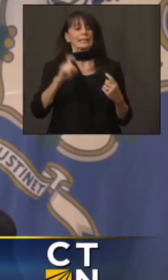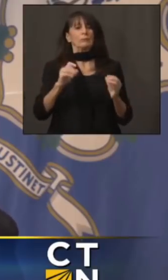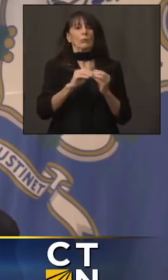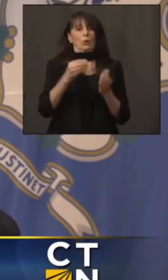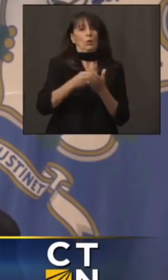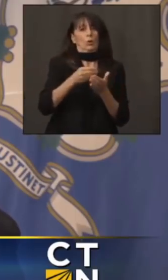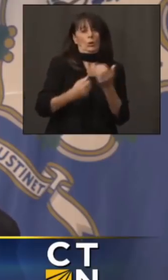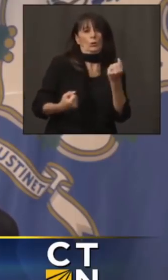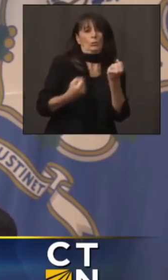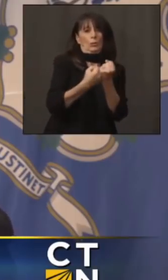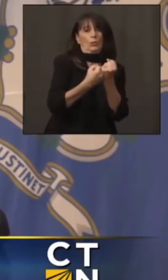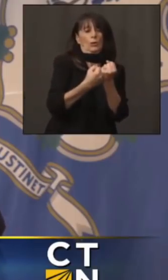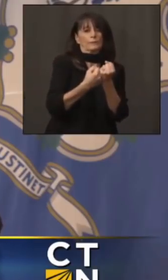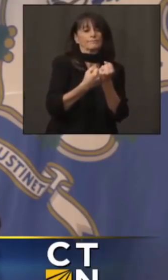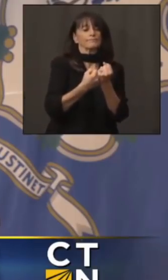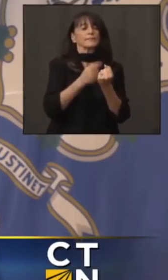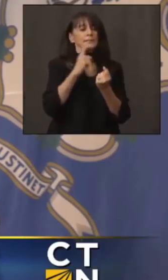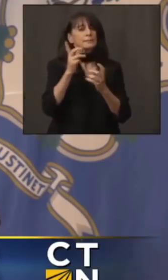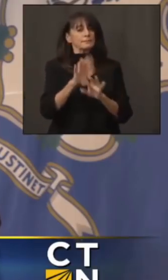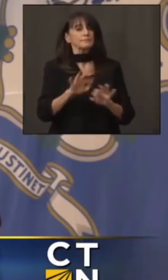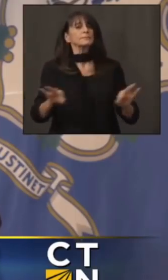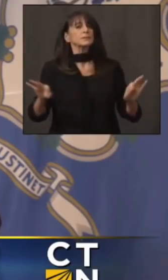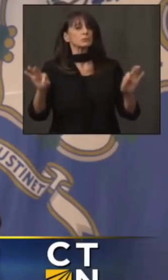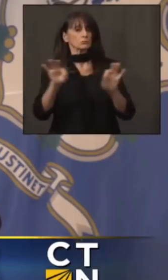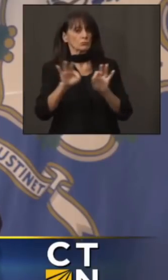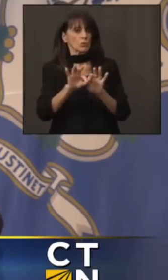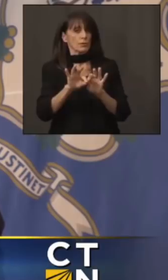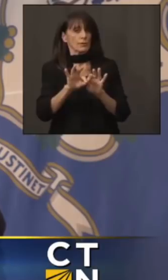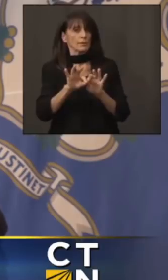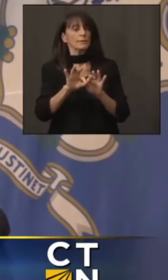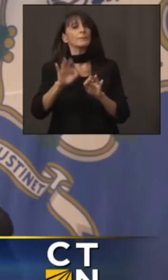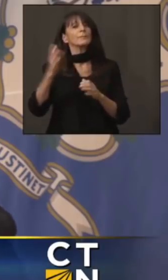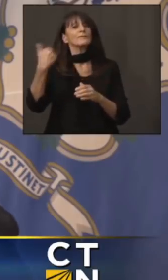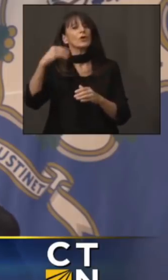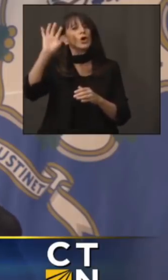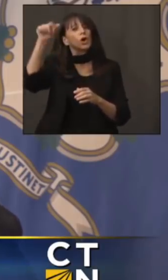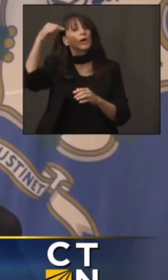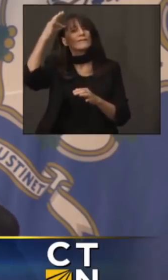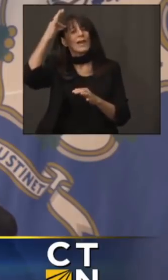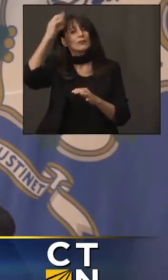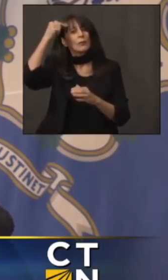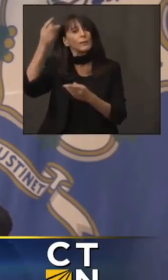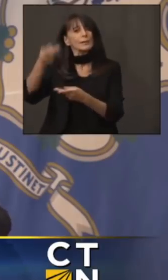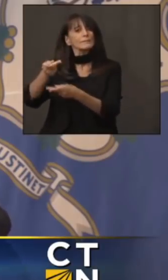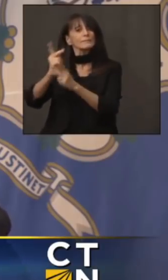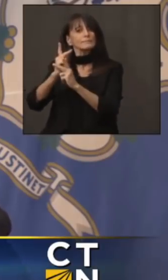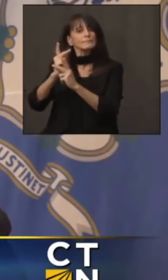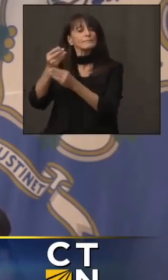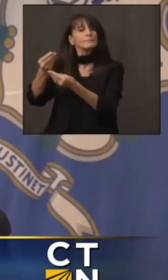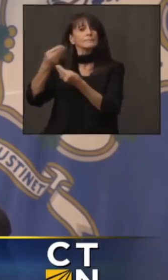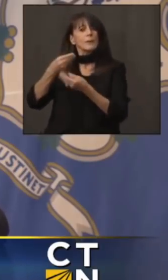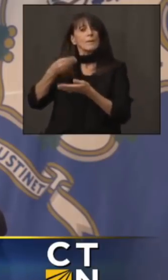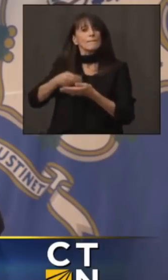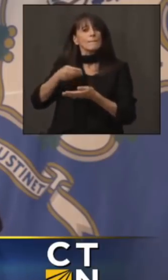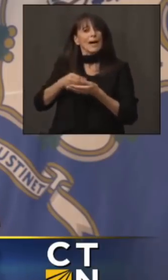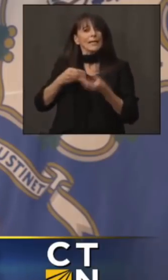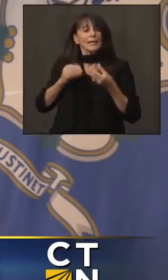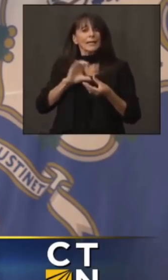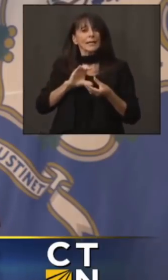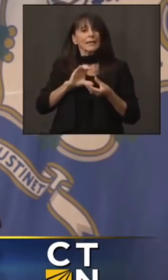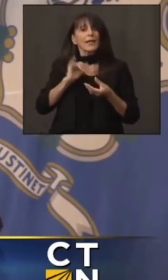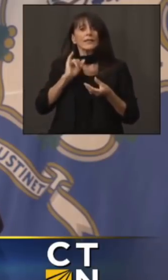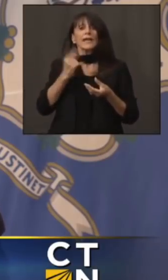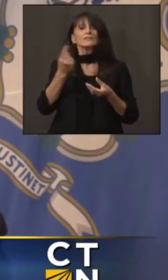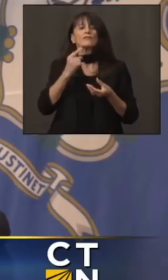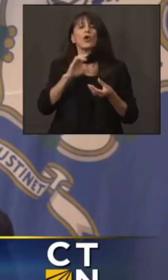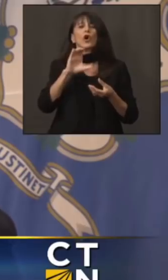support. It's worth remembering that the money we got from the federal government, the CARES Act, the COVID relief money, is specific to